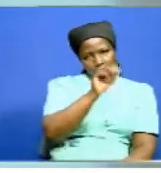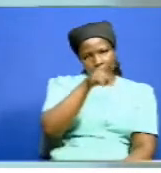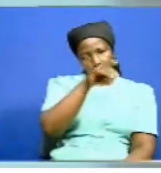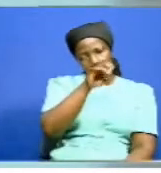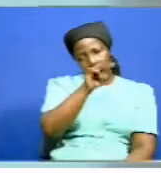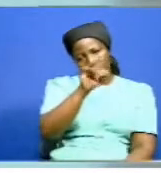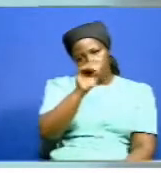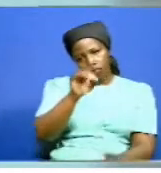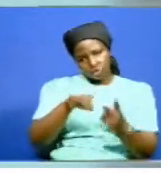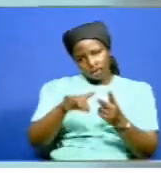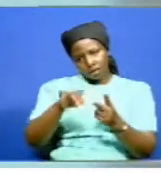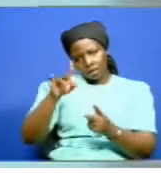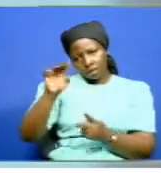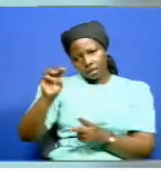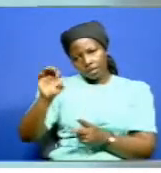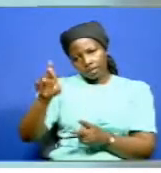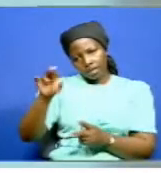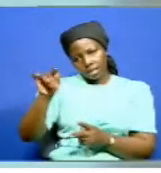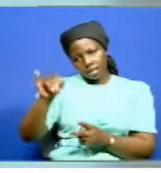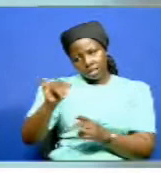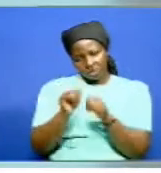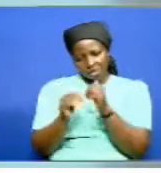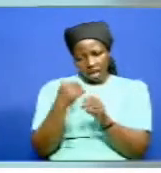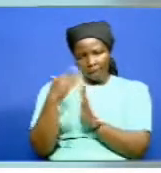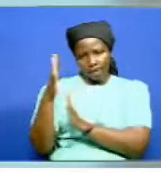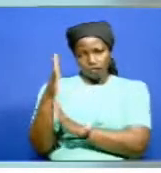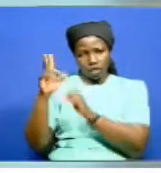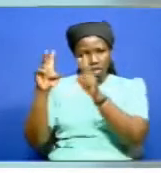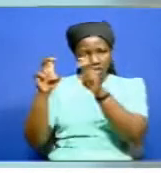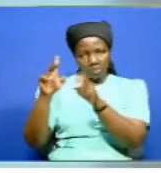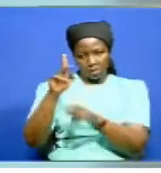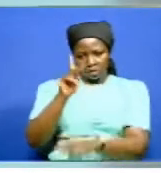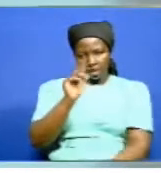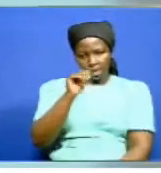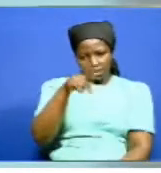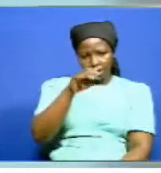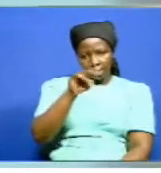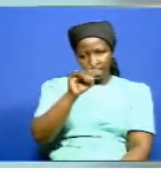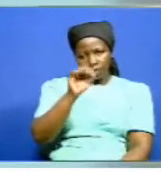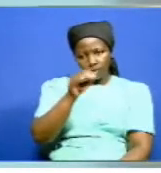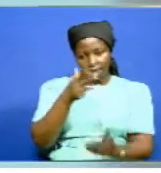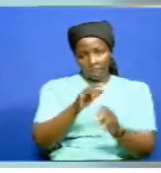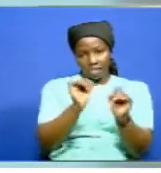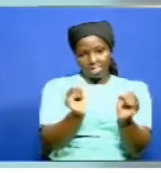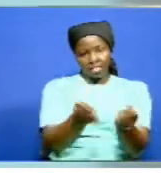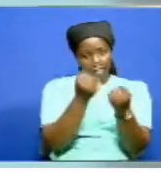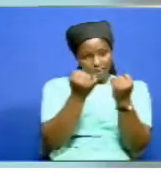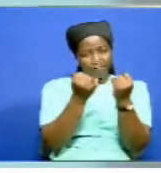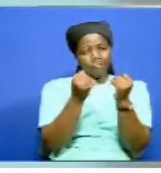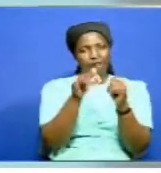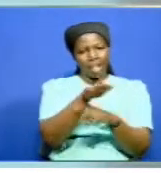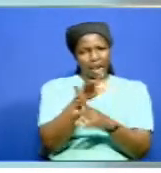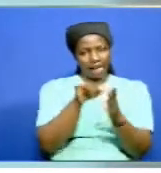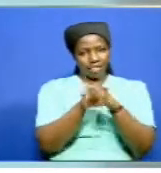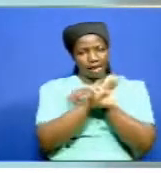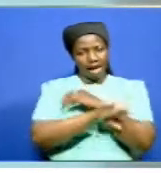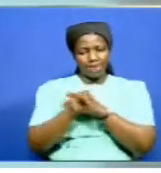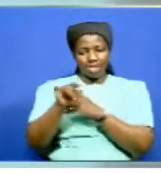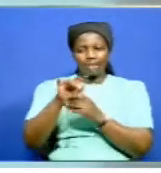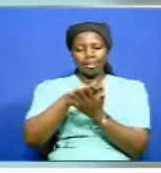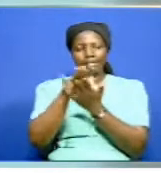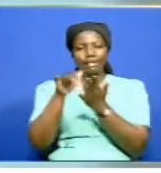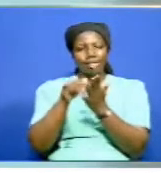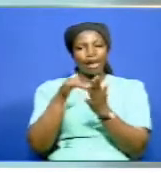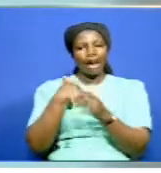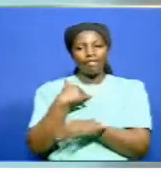to with insecurity. Kapedo is perhaps one of the safest places now in the country, and these centers that I've mentioned are